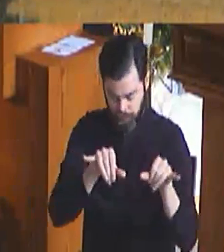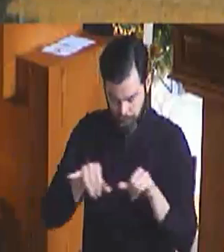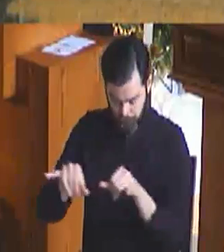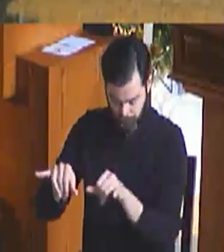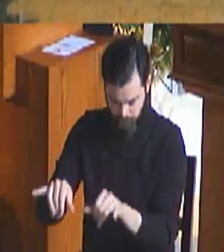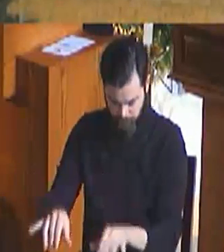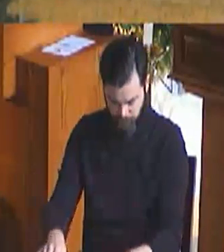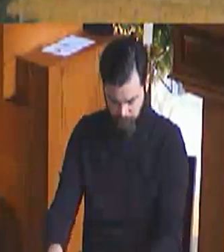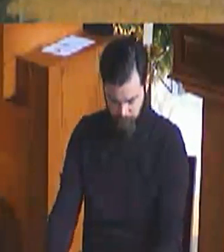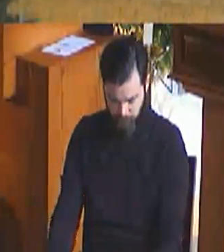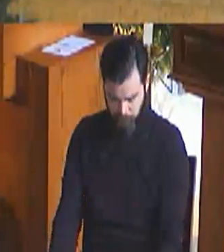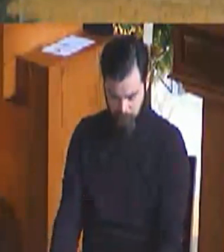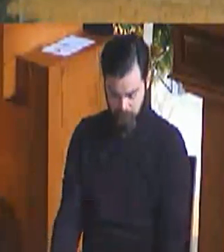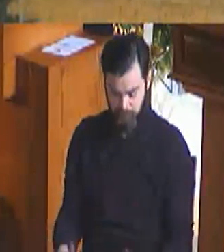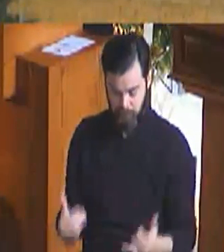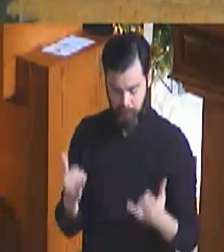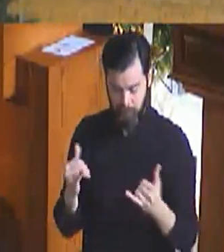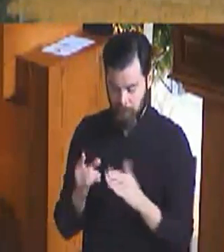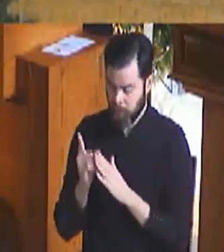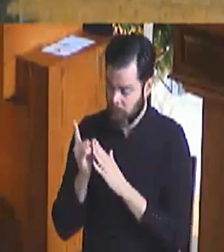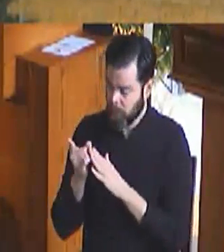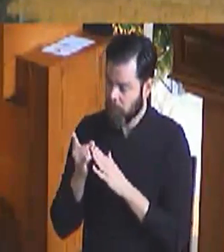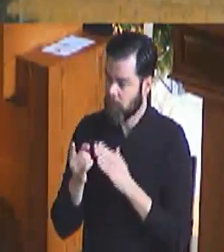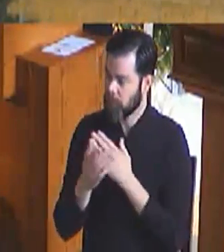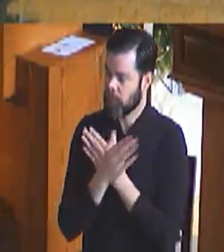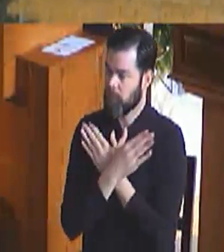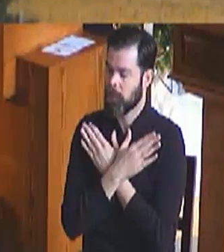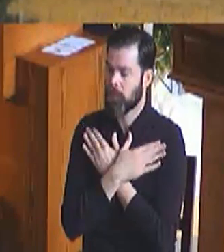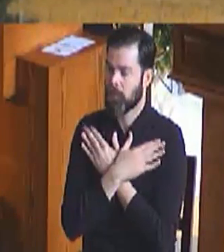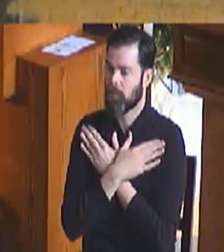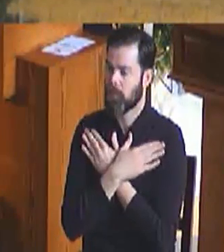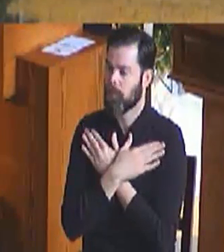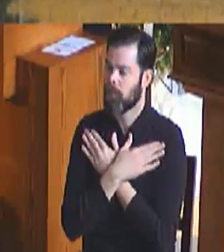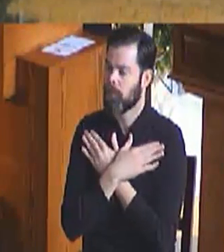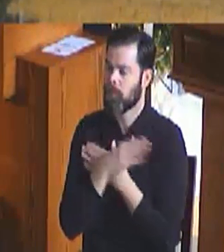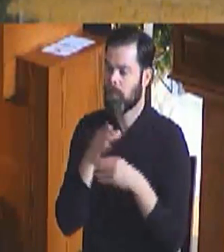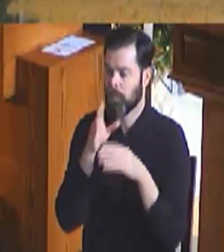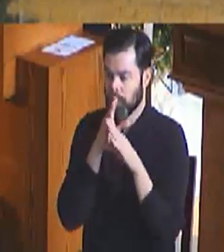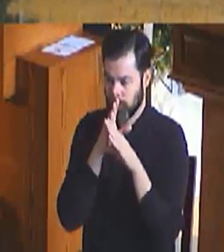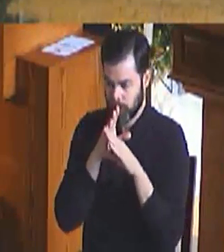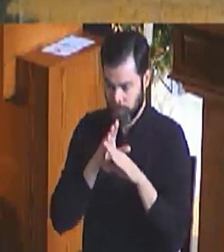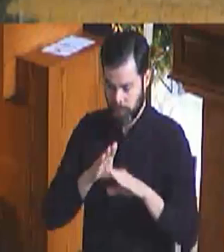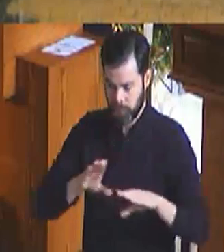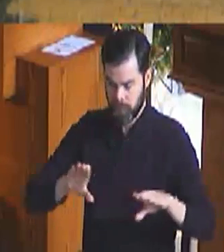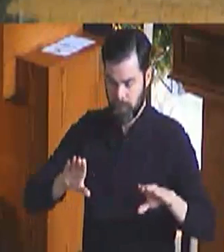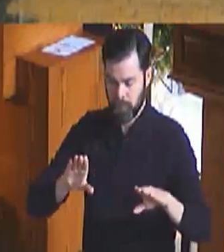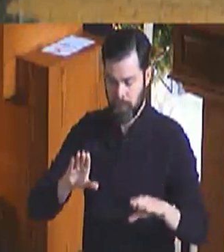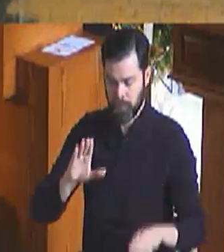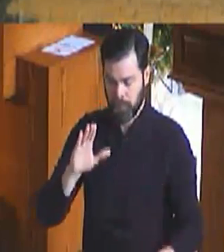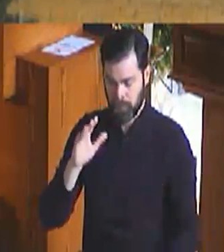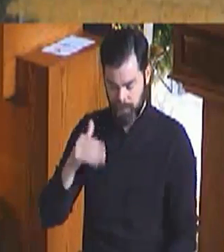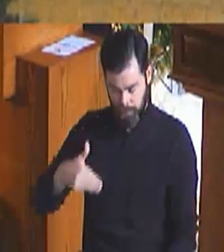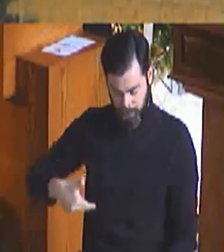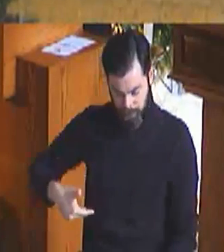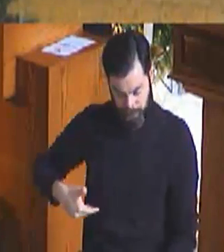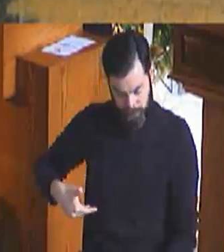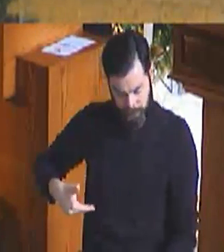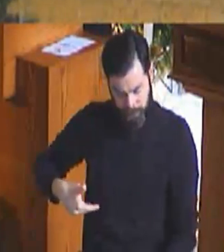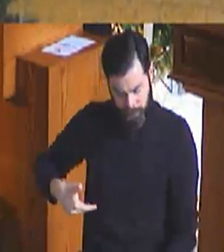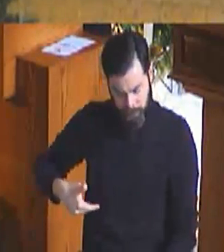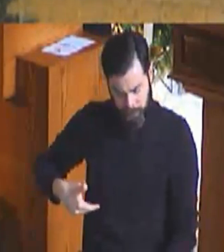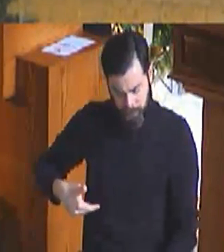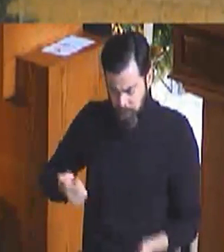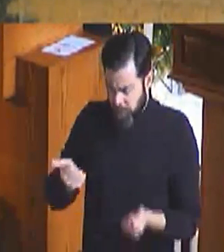Let us rest for a moment in the silence and know that everything